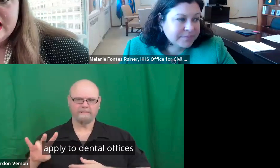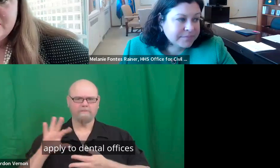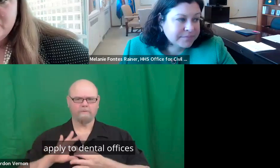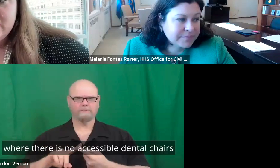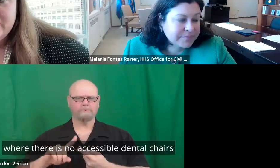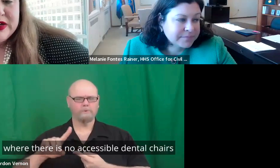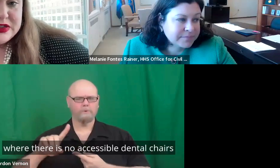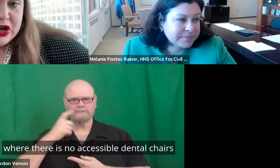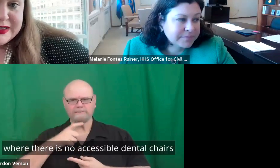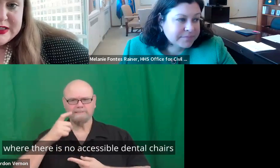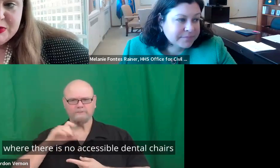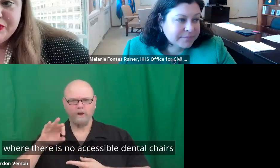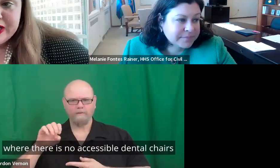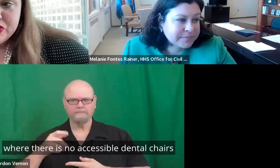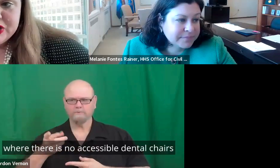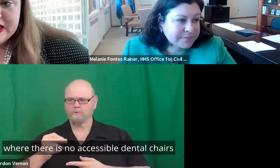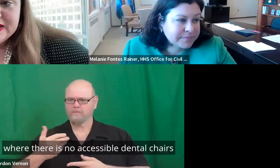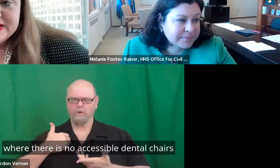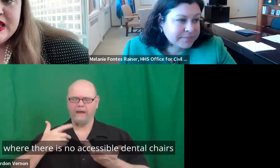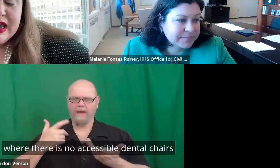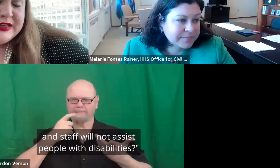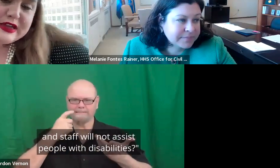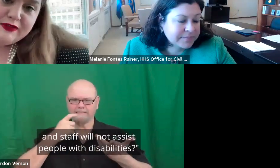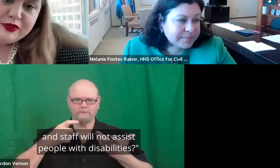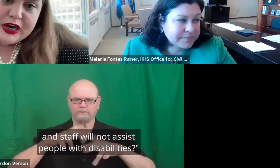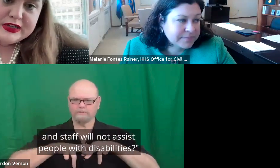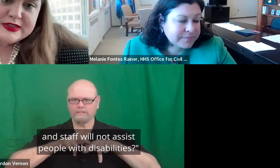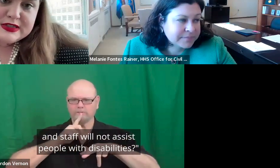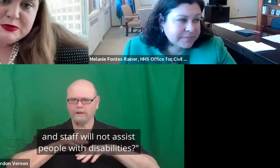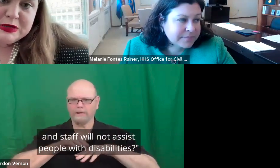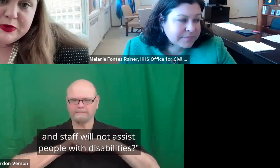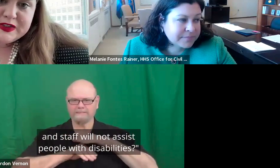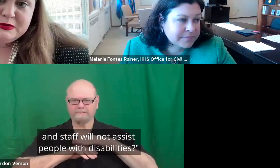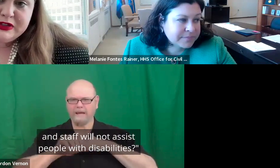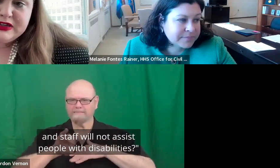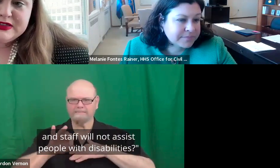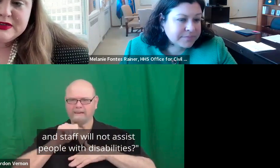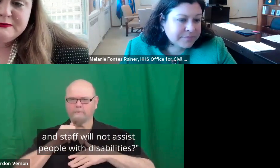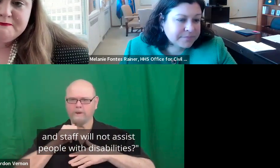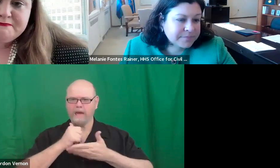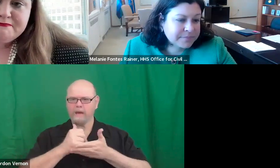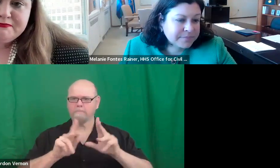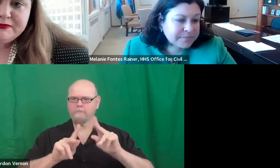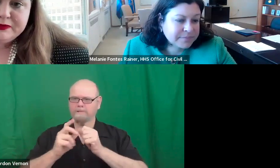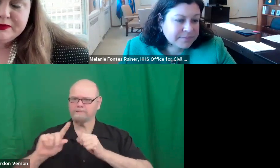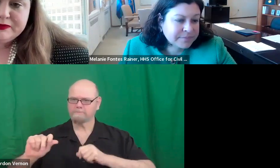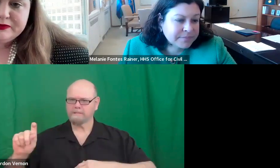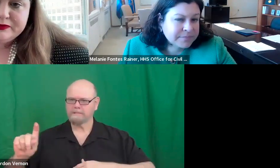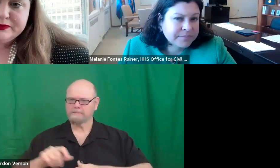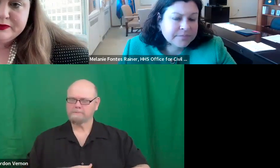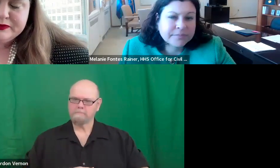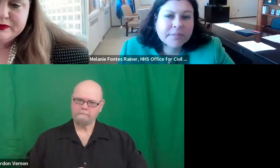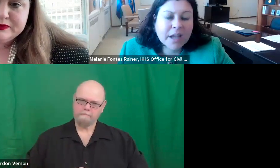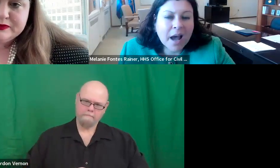offices where there is no accessible dental chairs and staff will not assist people with disabilities?